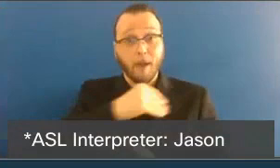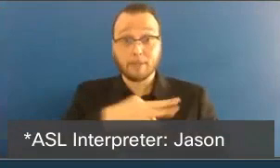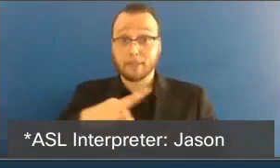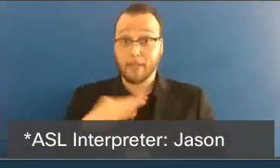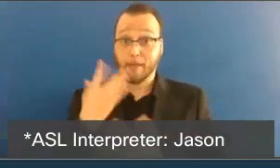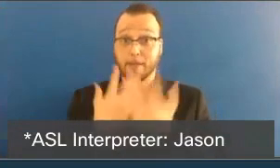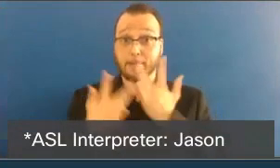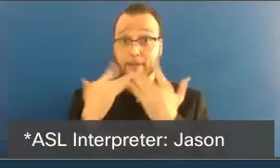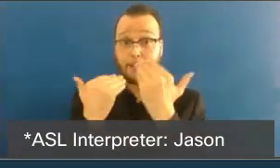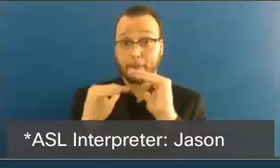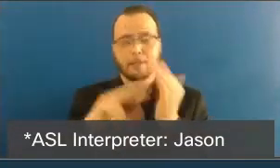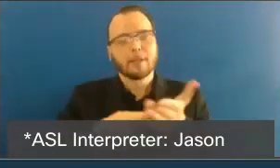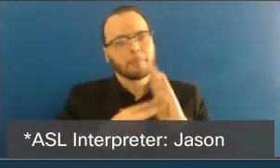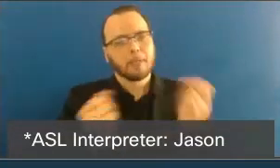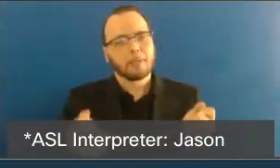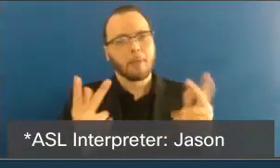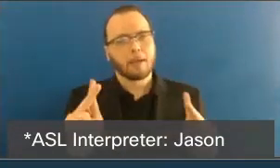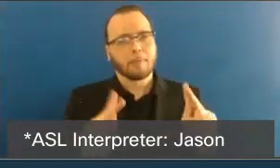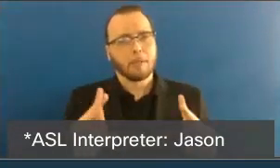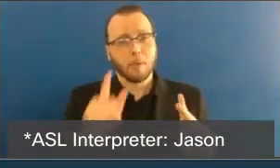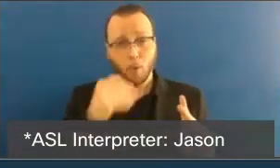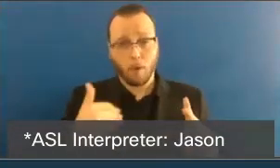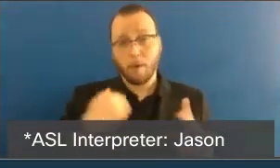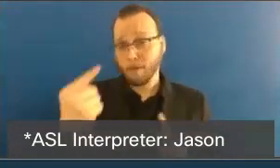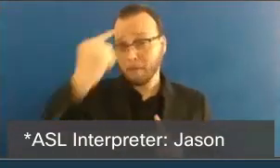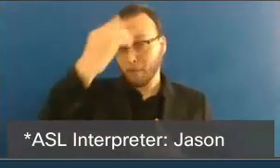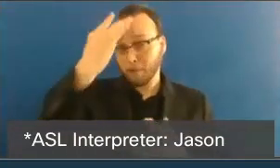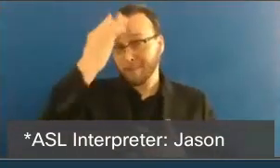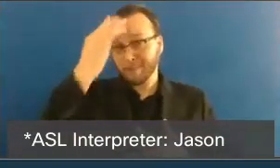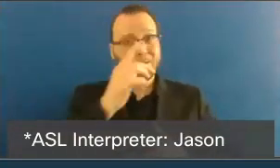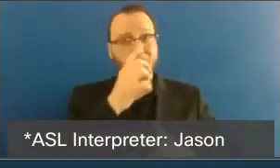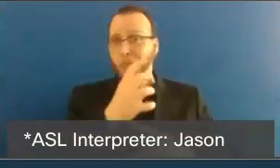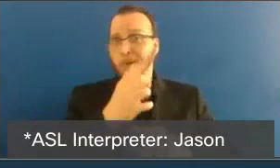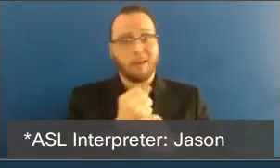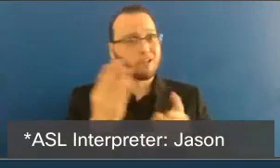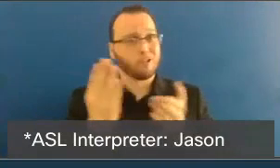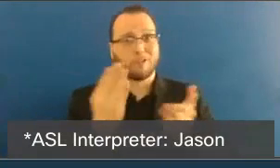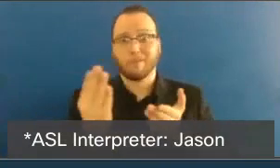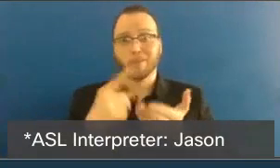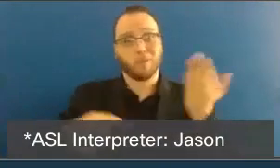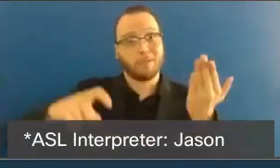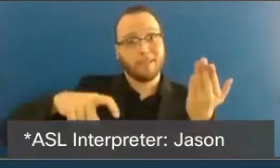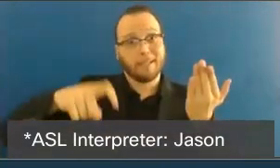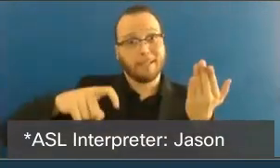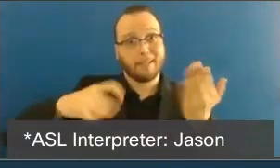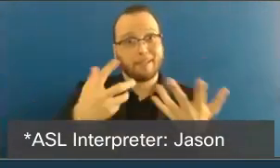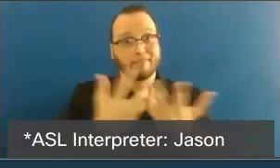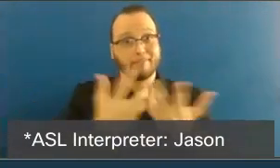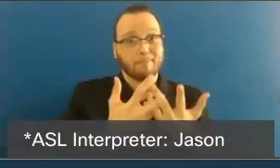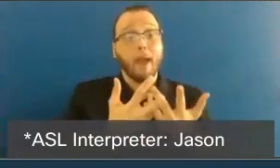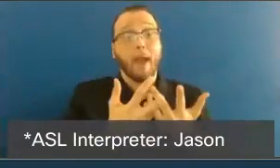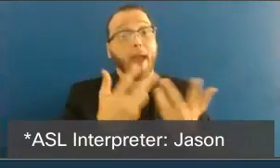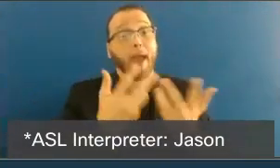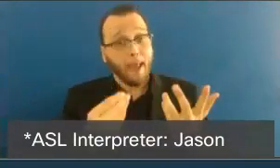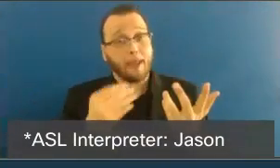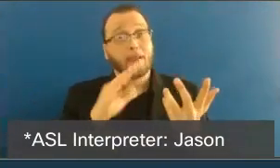many people with mental illnesses do not receive the services they need, and their conditions often worsen